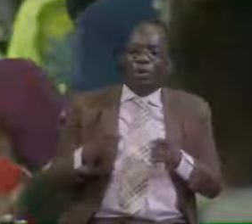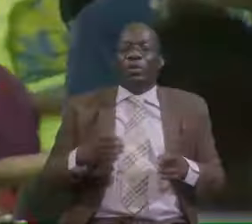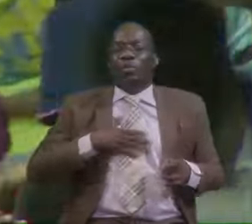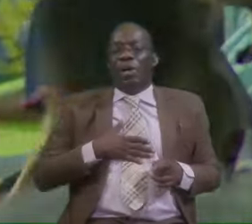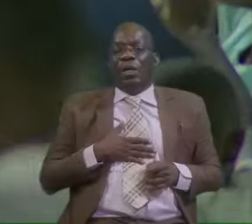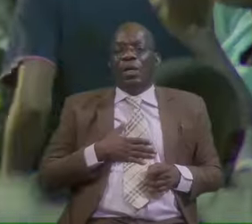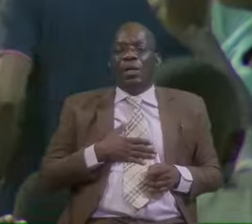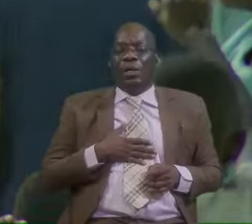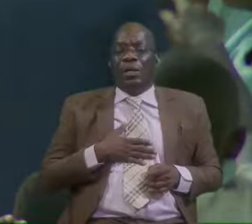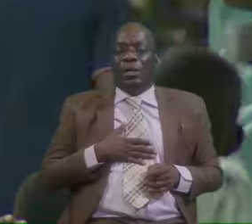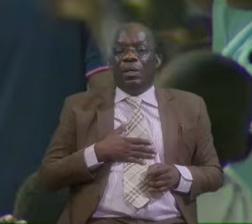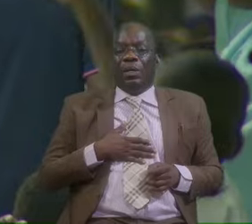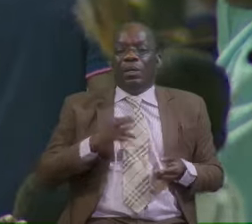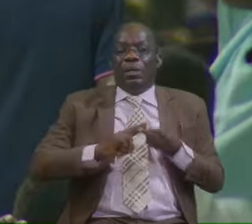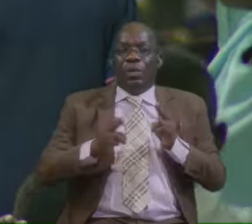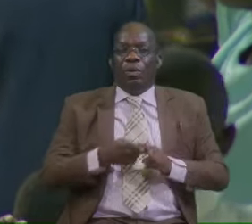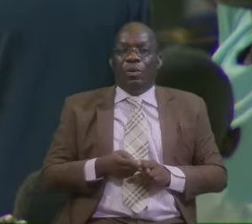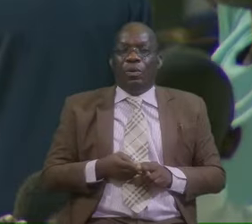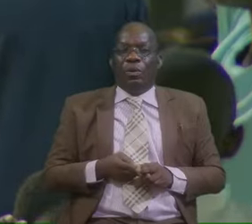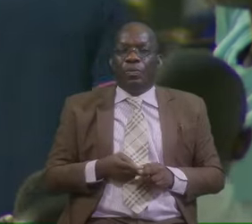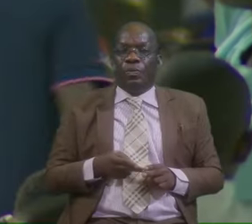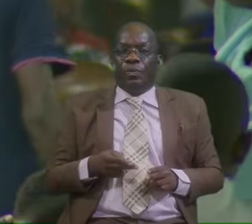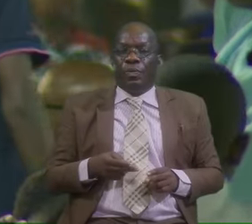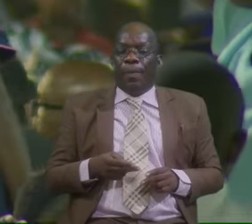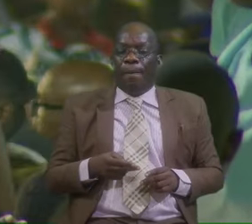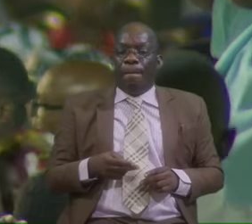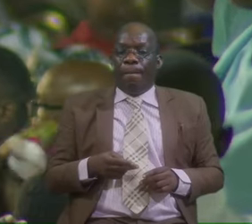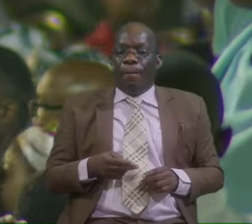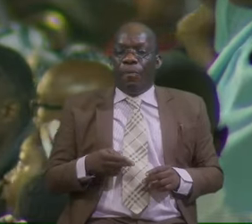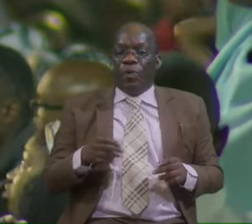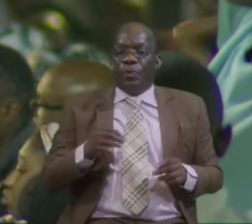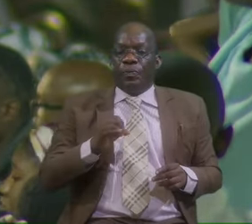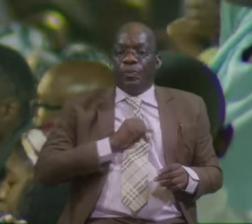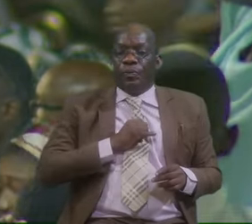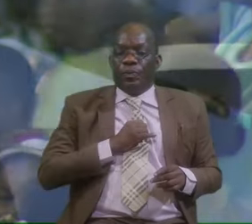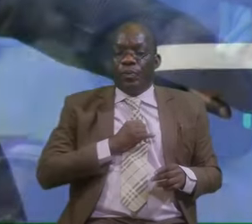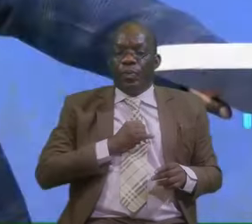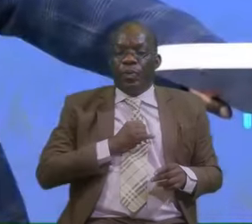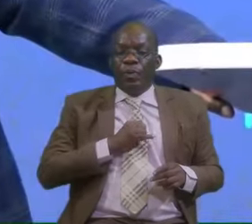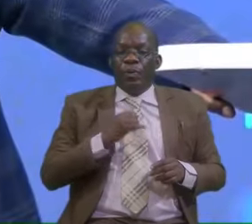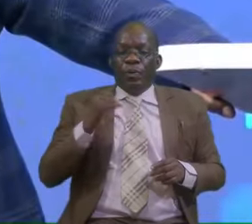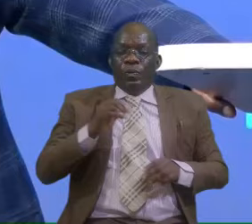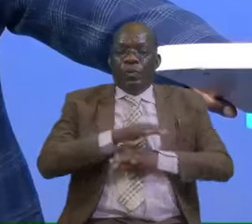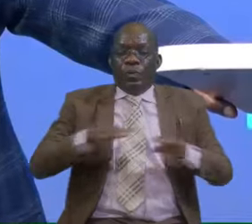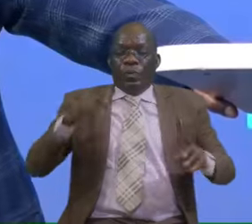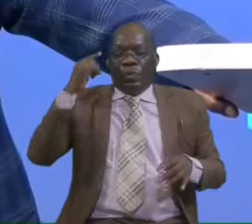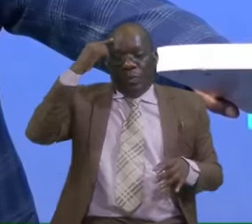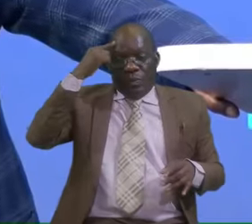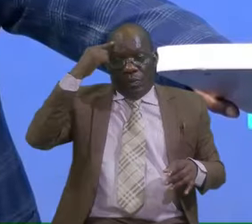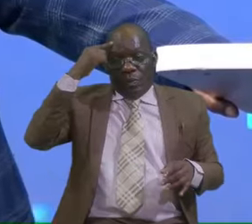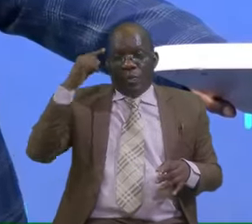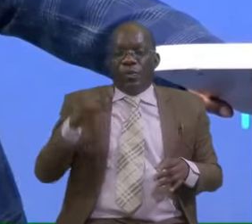neighbors. And I do not love them as myself. I don't consider them. I don't consider